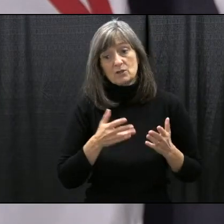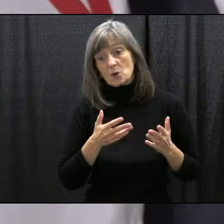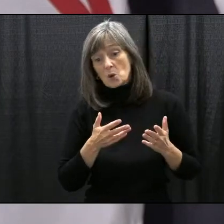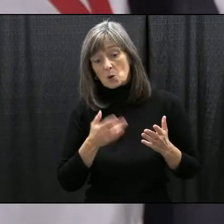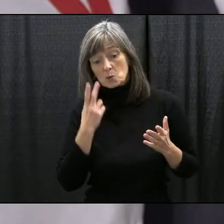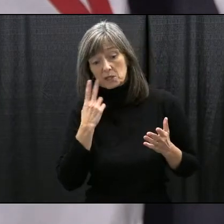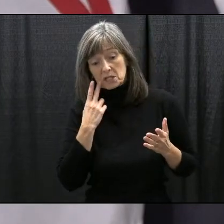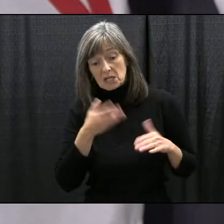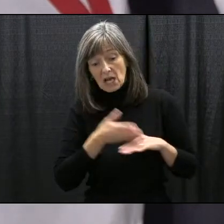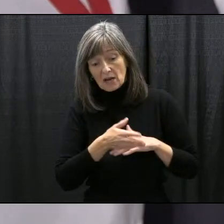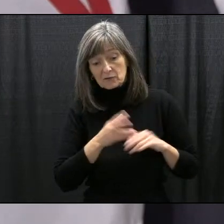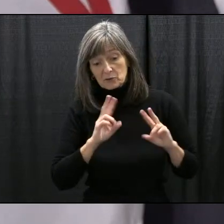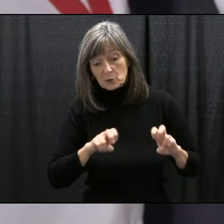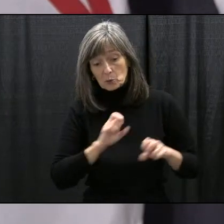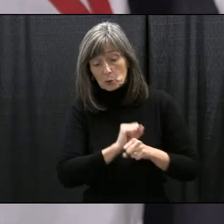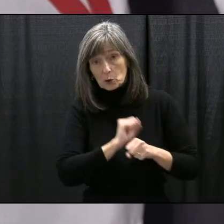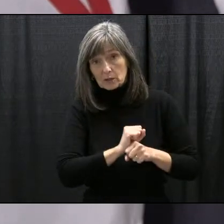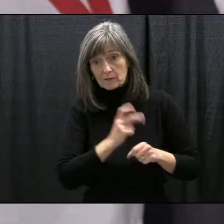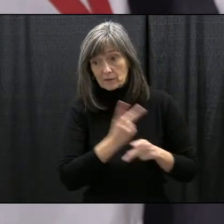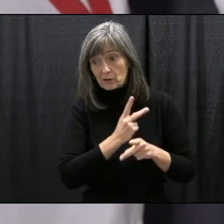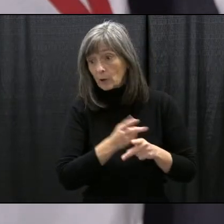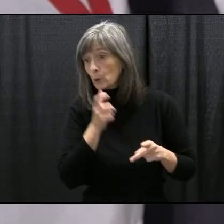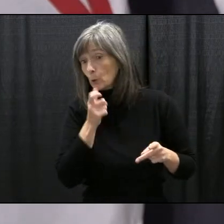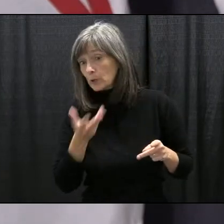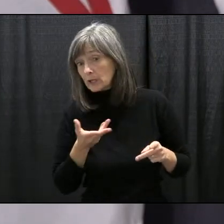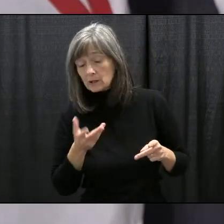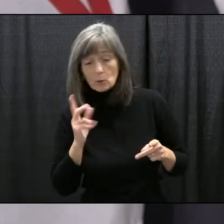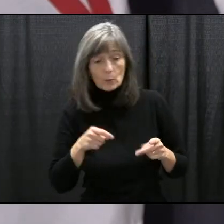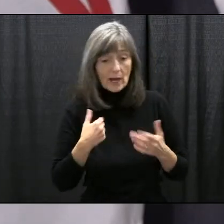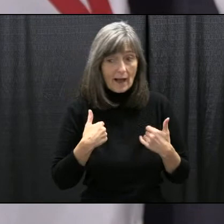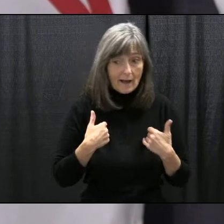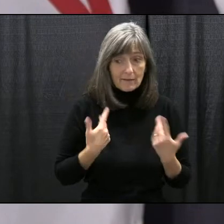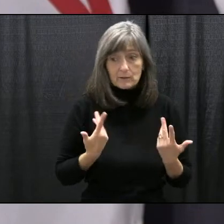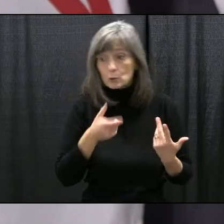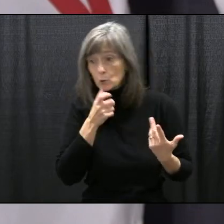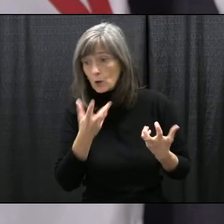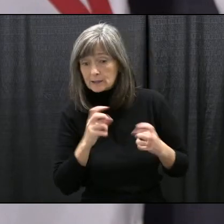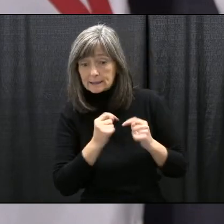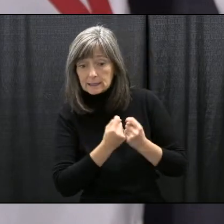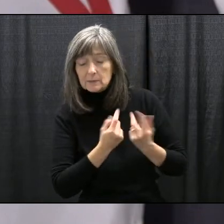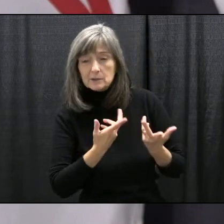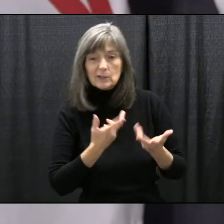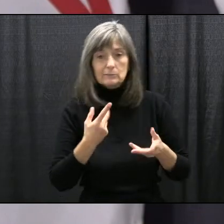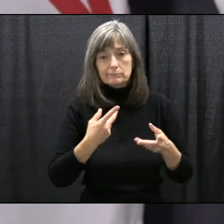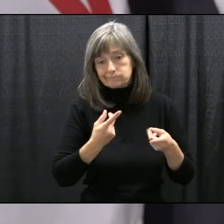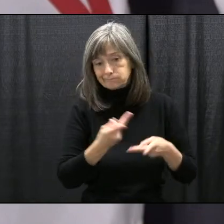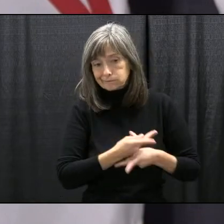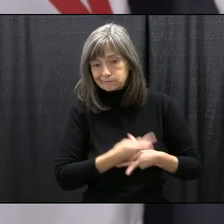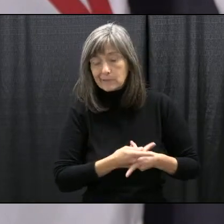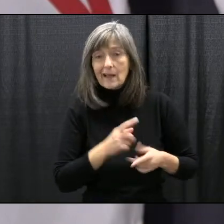out of that after they've done that work. The biggest, I think, will be the consultation phase before they can get the work done.